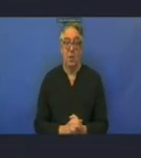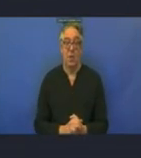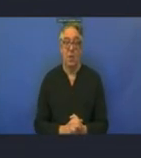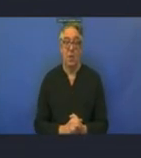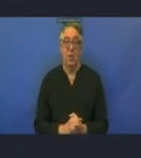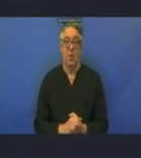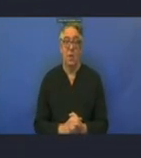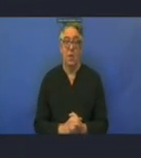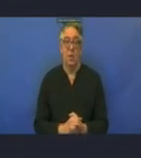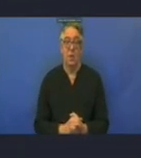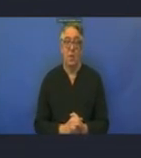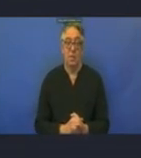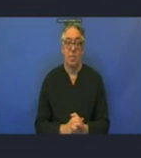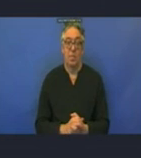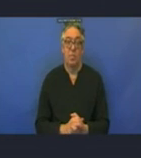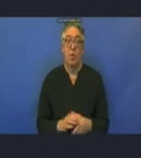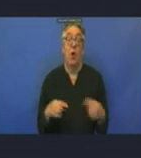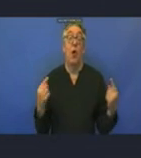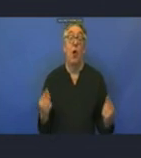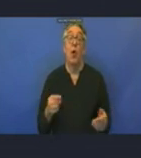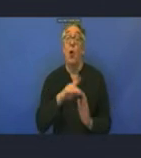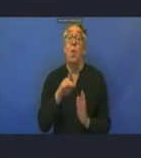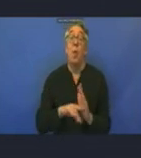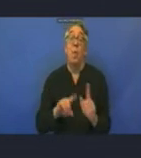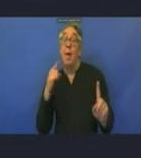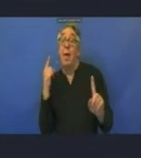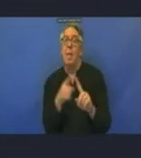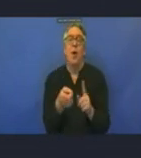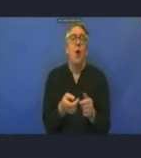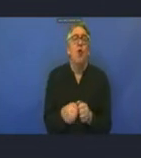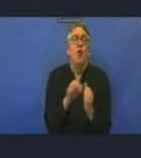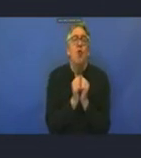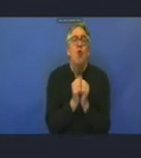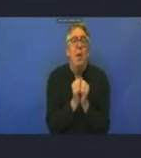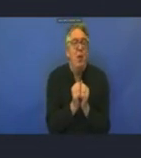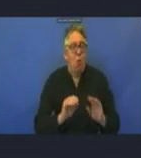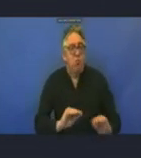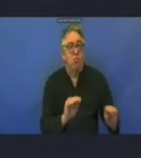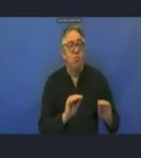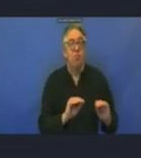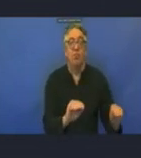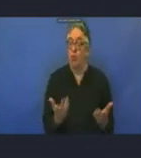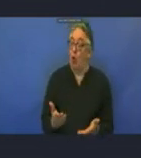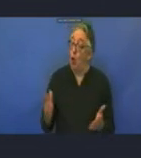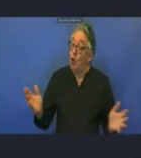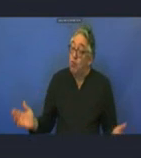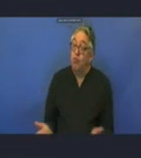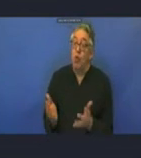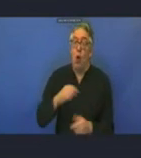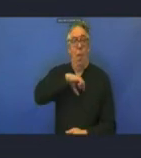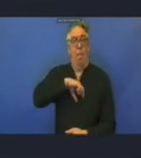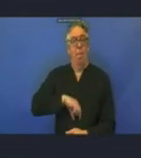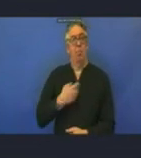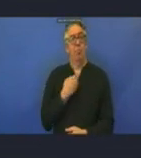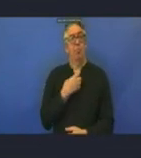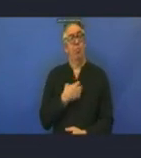as a vehicle to promote values, as an education tool to promote personal and social development, but also as a